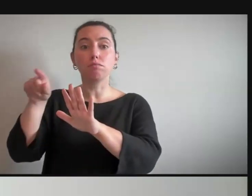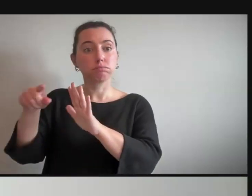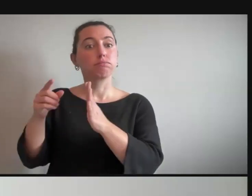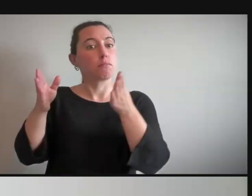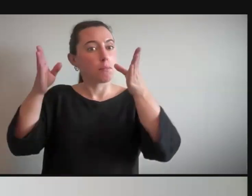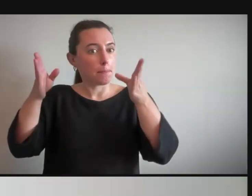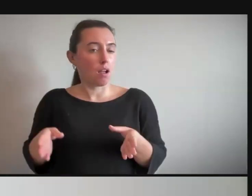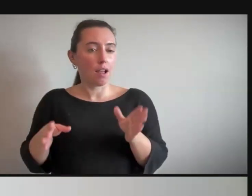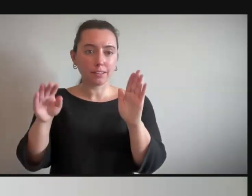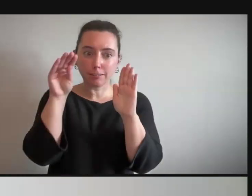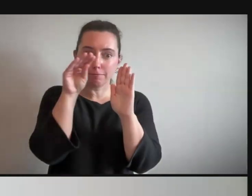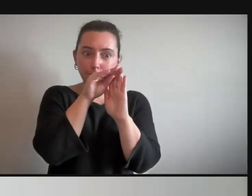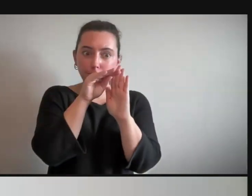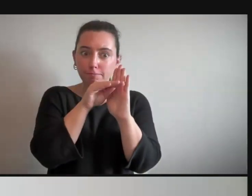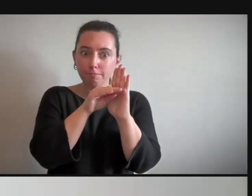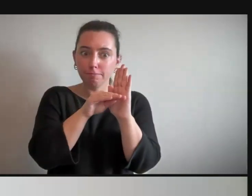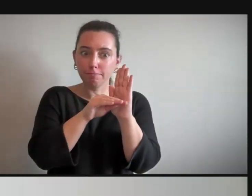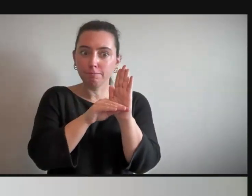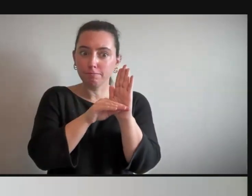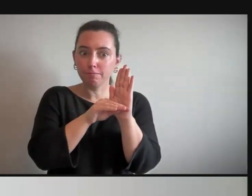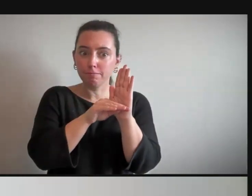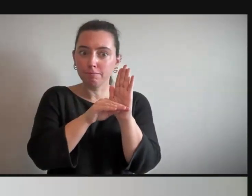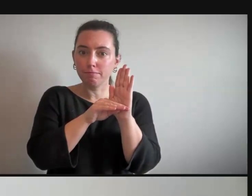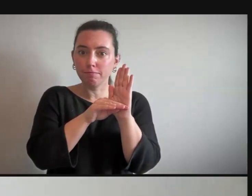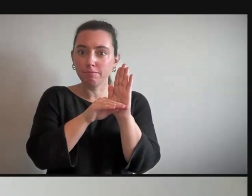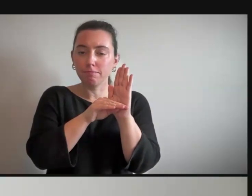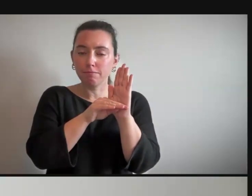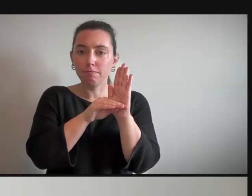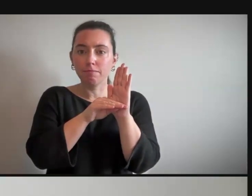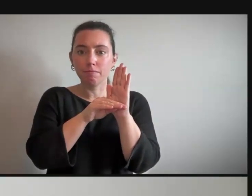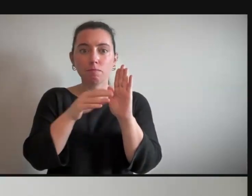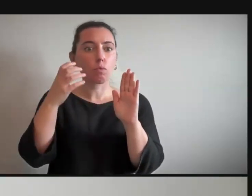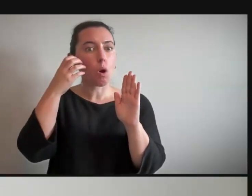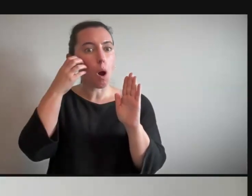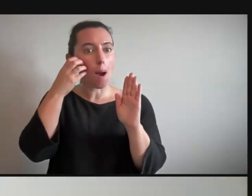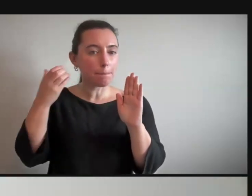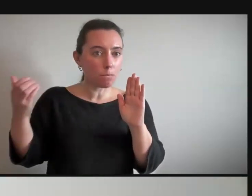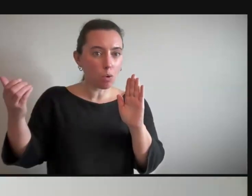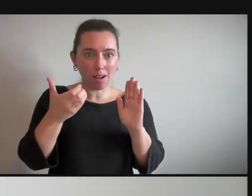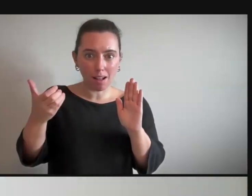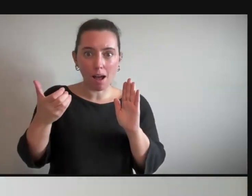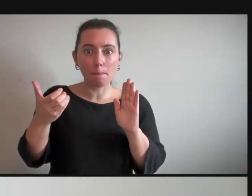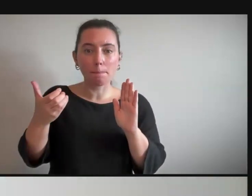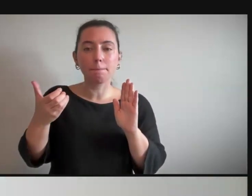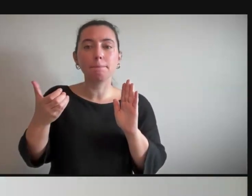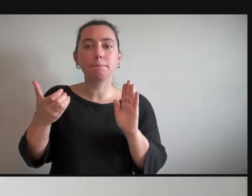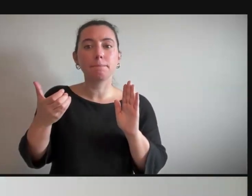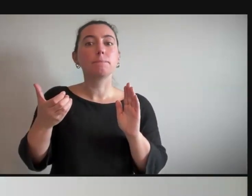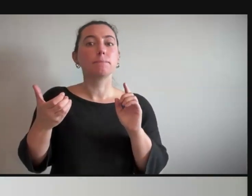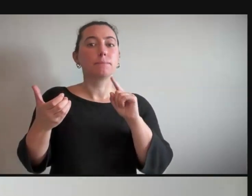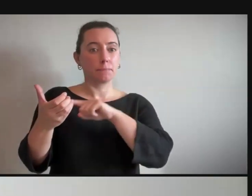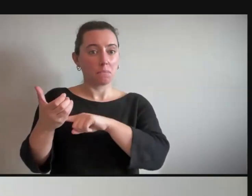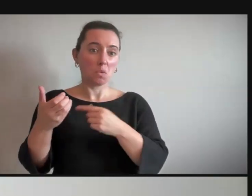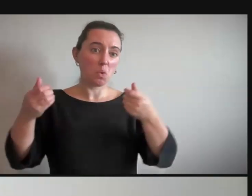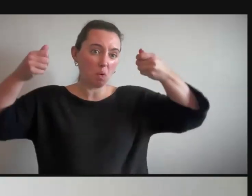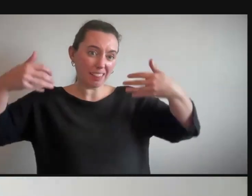requirements for webs and for mobile apps, and actually these two lists are very similar